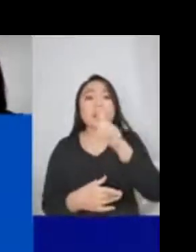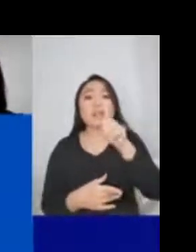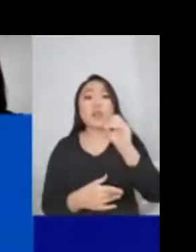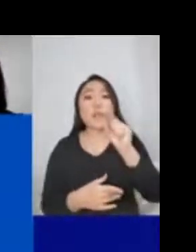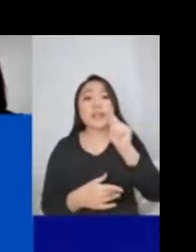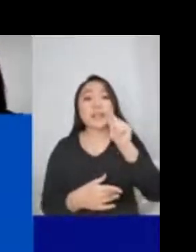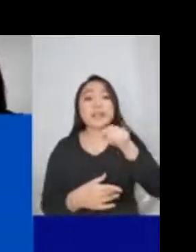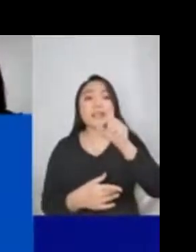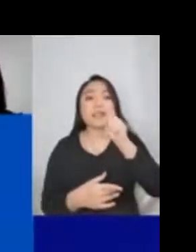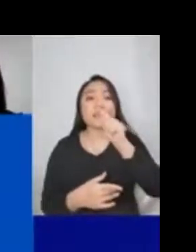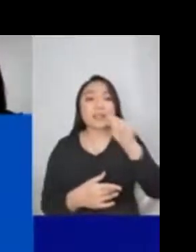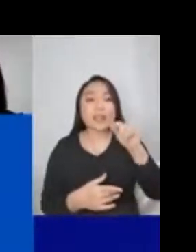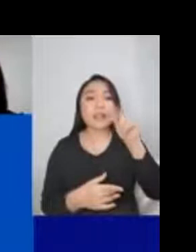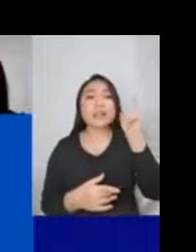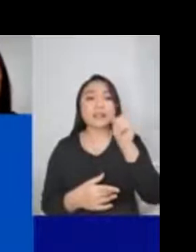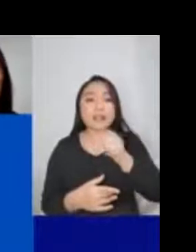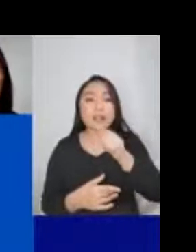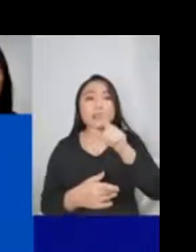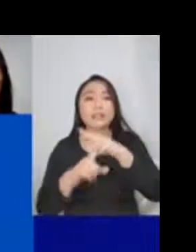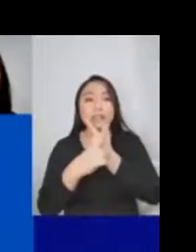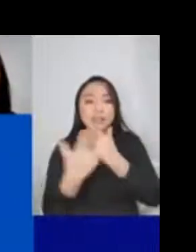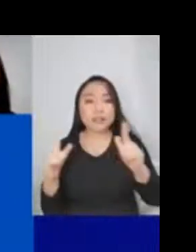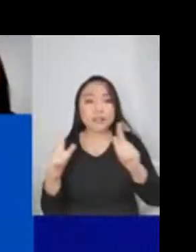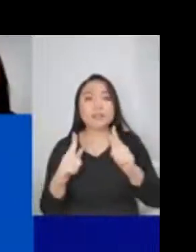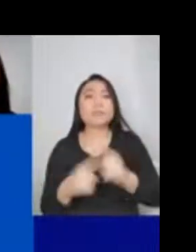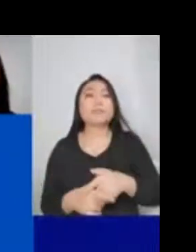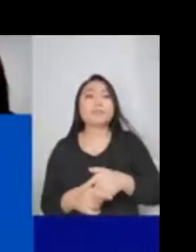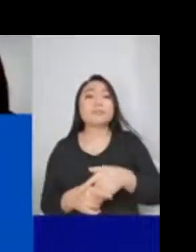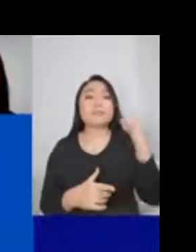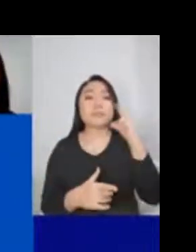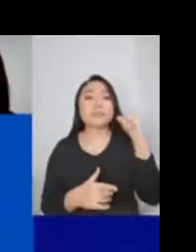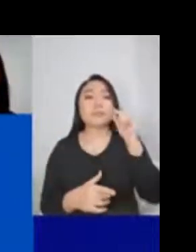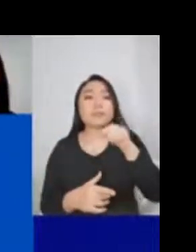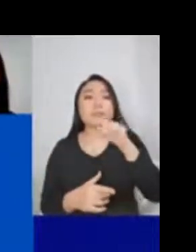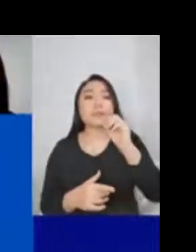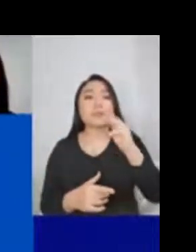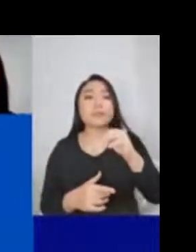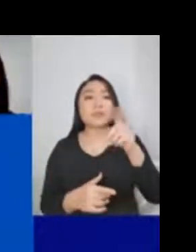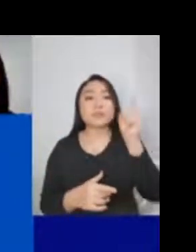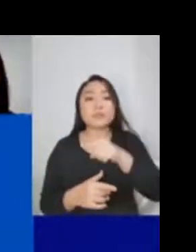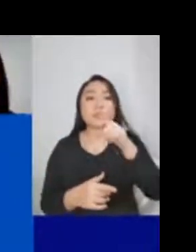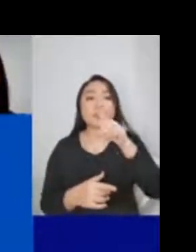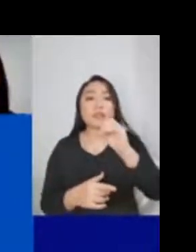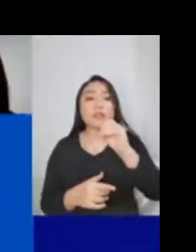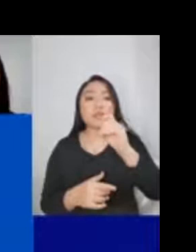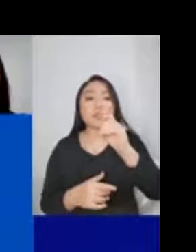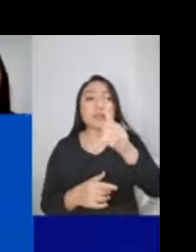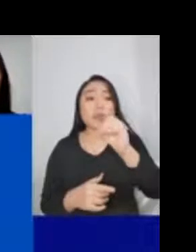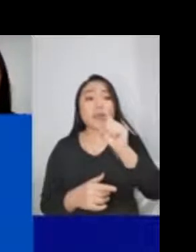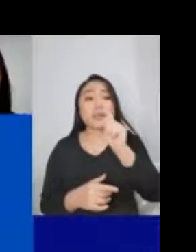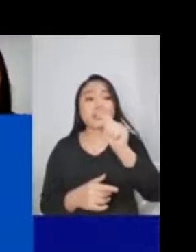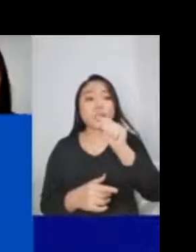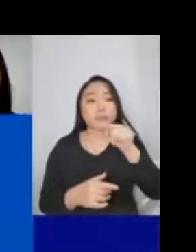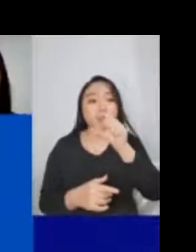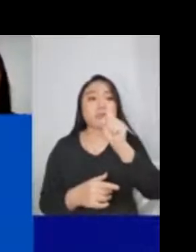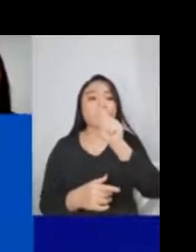about DOST-STII. Thank you for listening. We hope you can maximize the use of our free resources and services. So if you